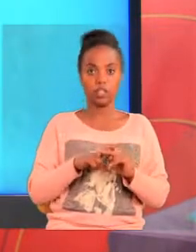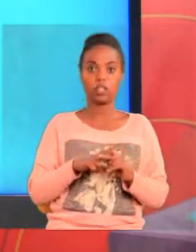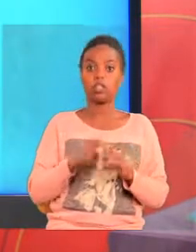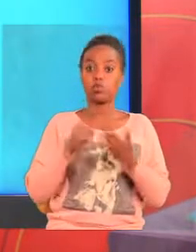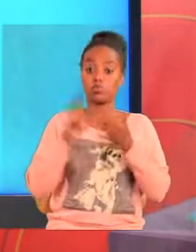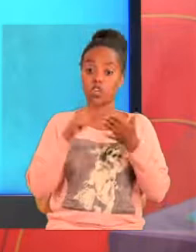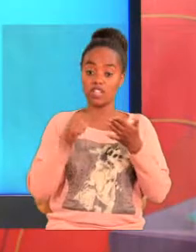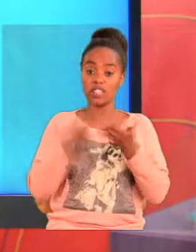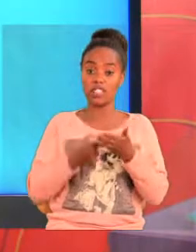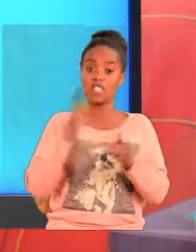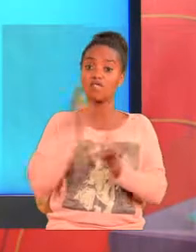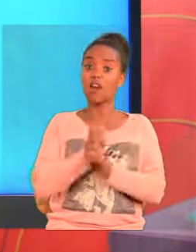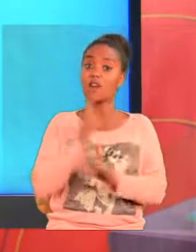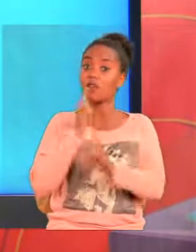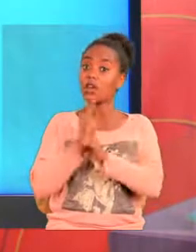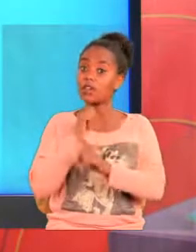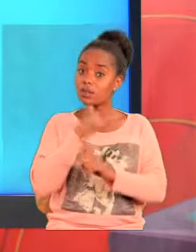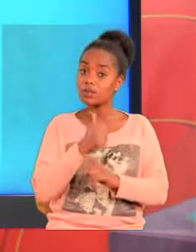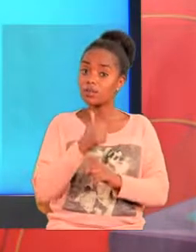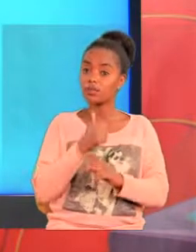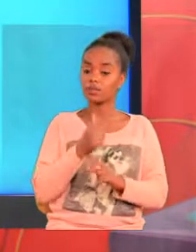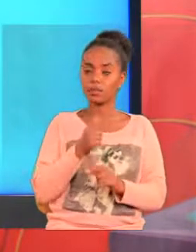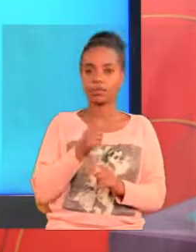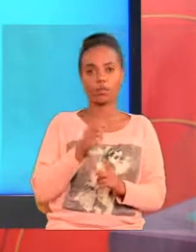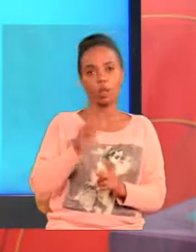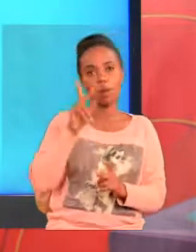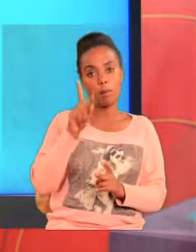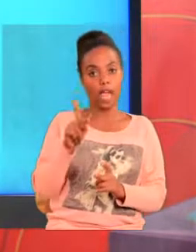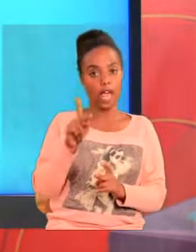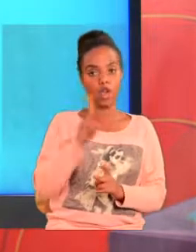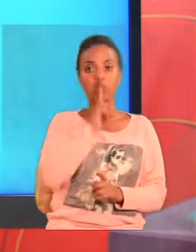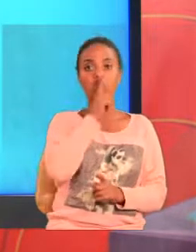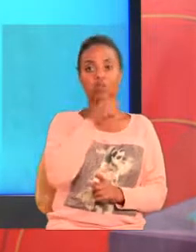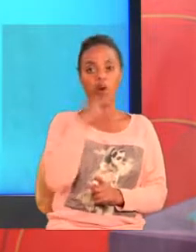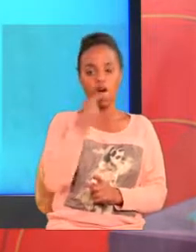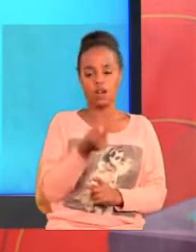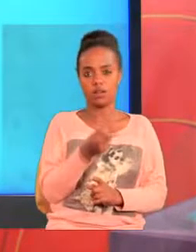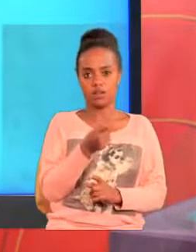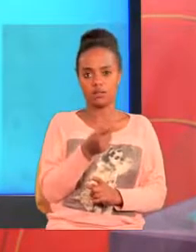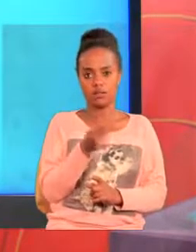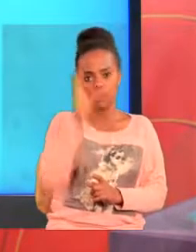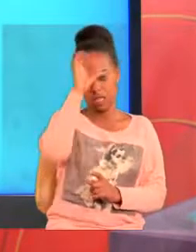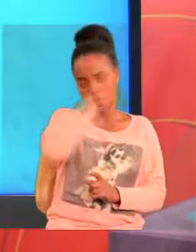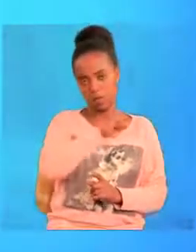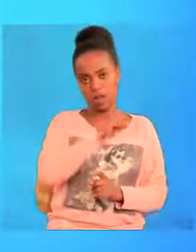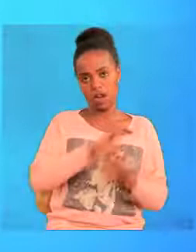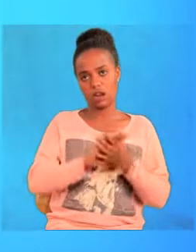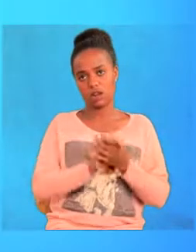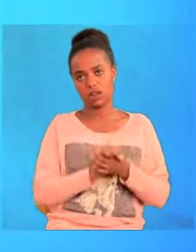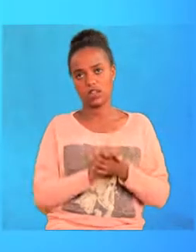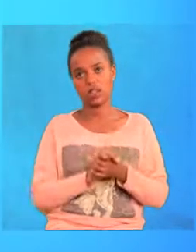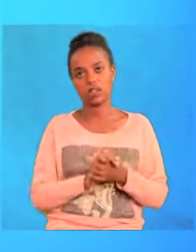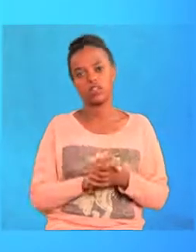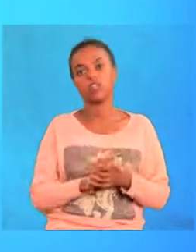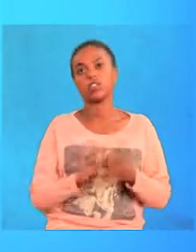validity, we assume the premise to be true. So let's take from this one,